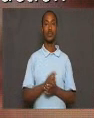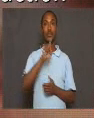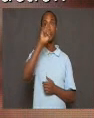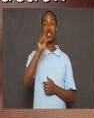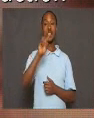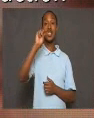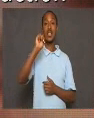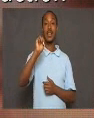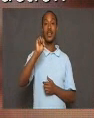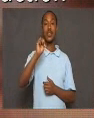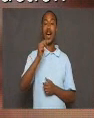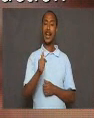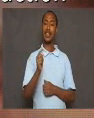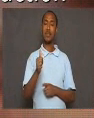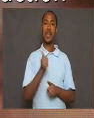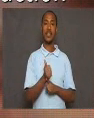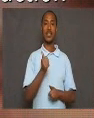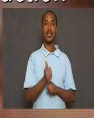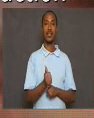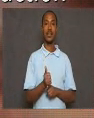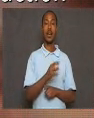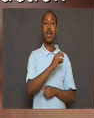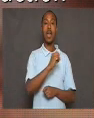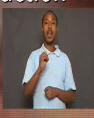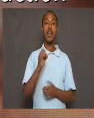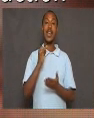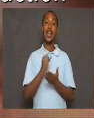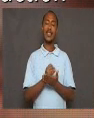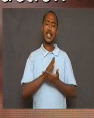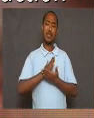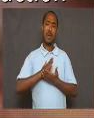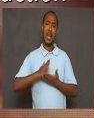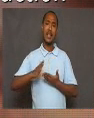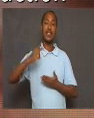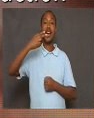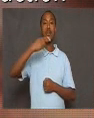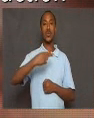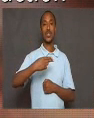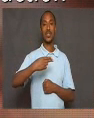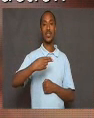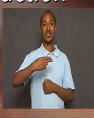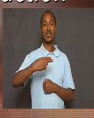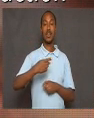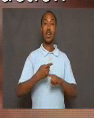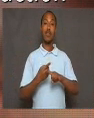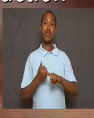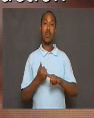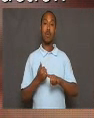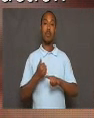Zinc is an active metal, and it displaces hydrogen